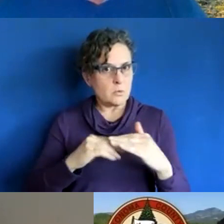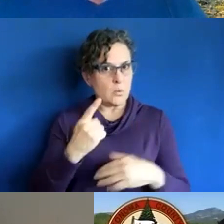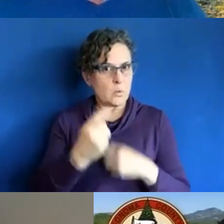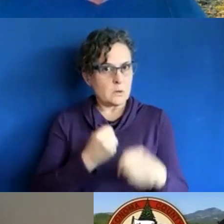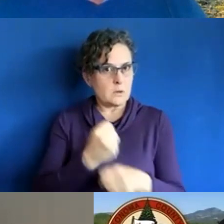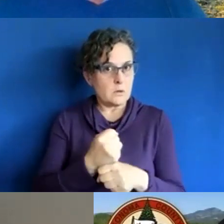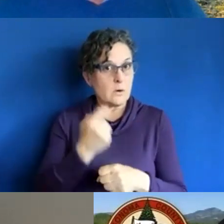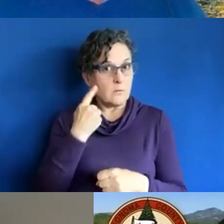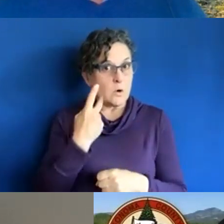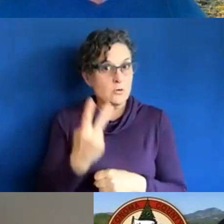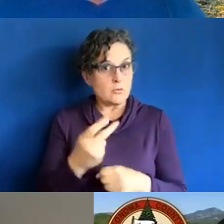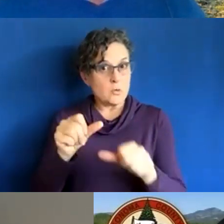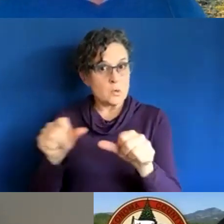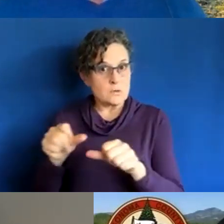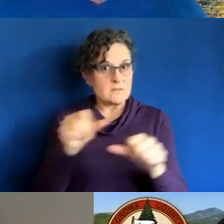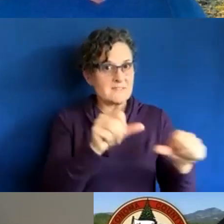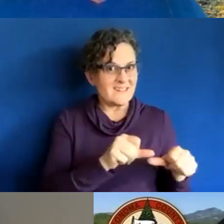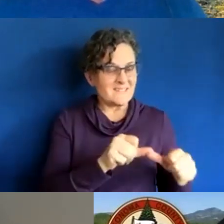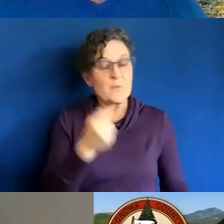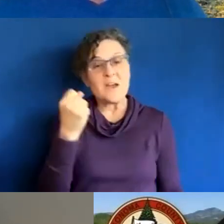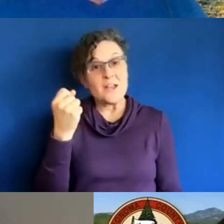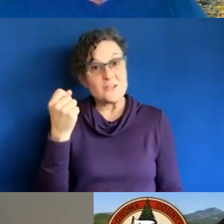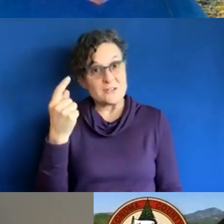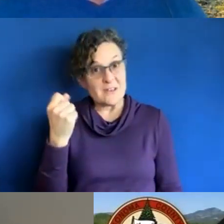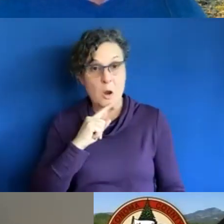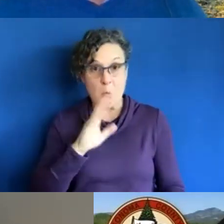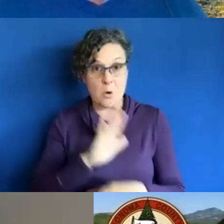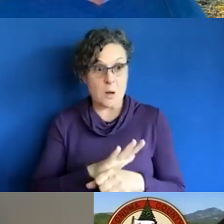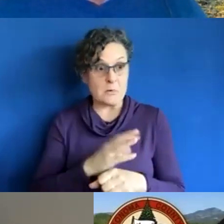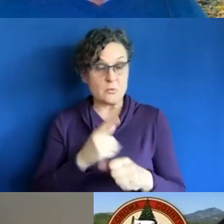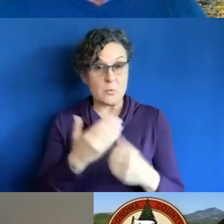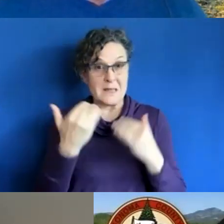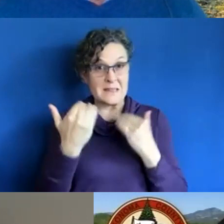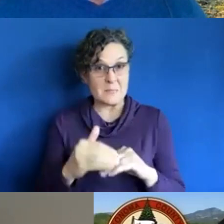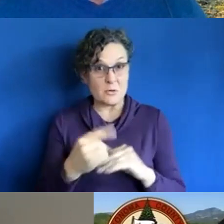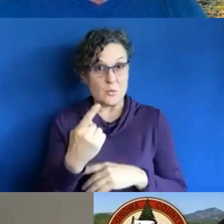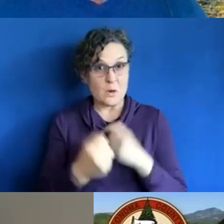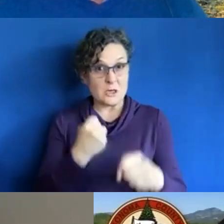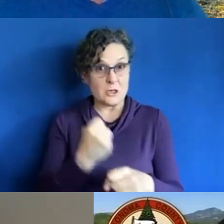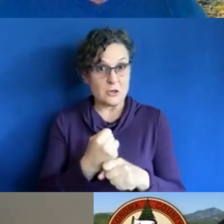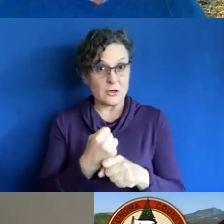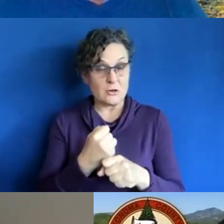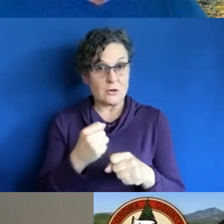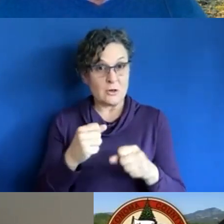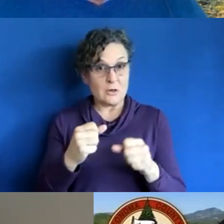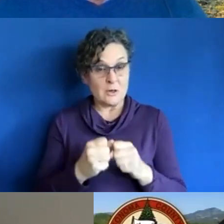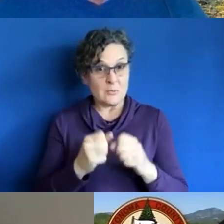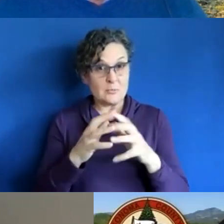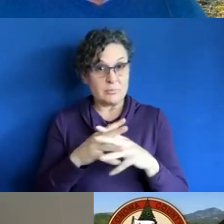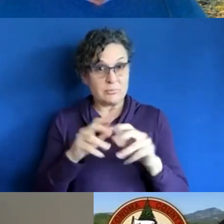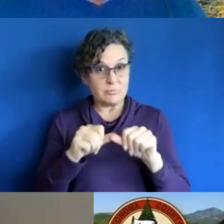Not saying that this is only going to last a year. What we don't know is what the funding is going to be for the future, and that's part